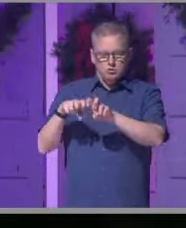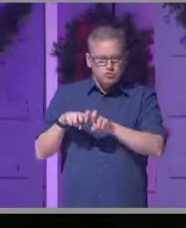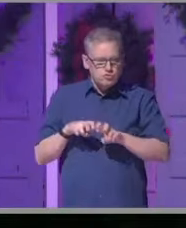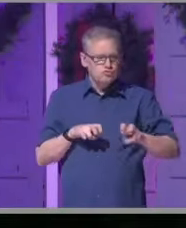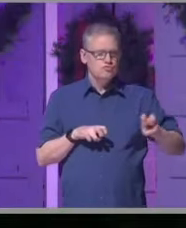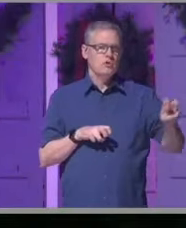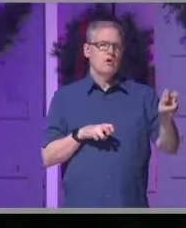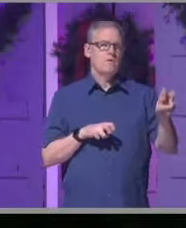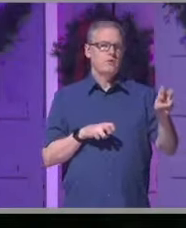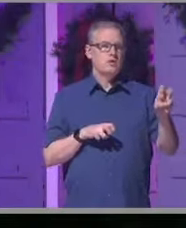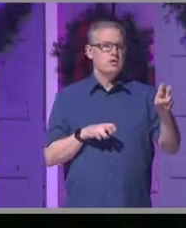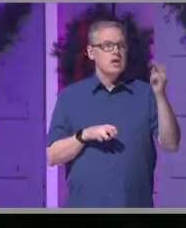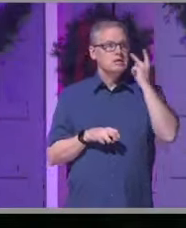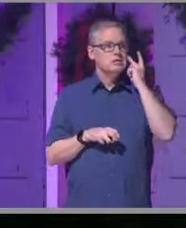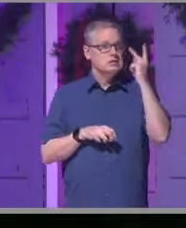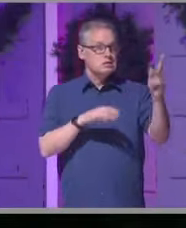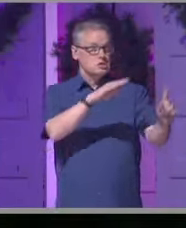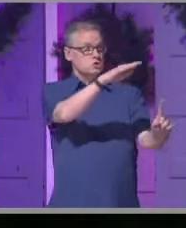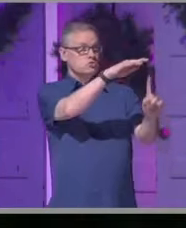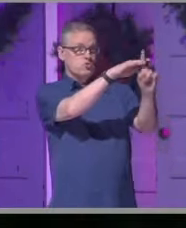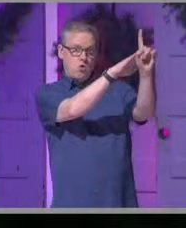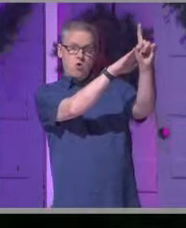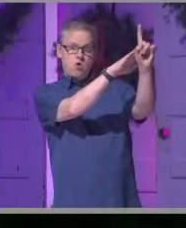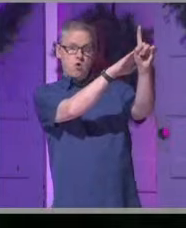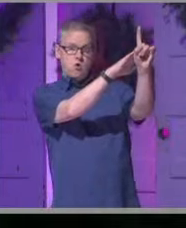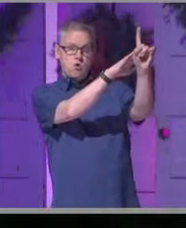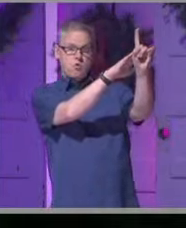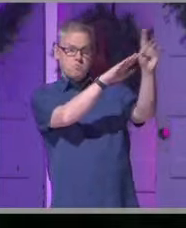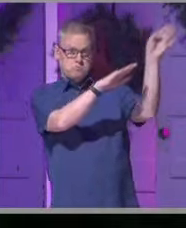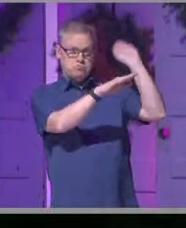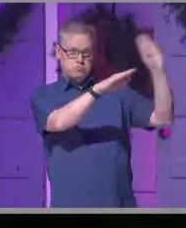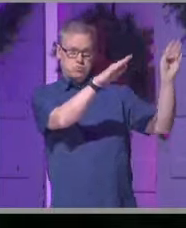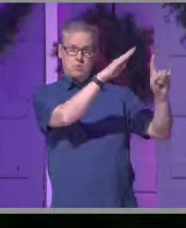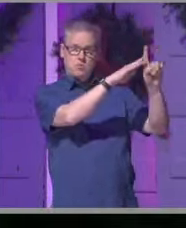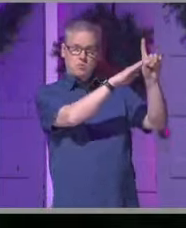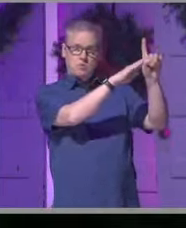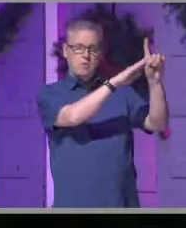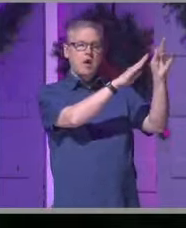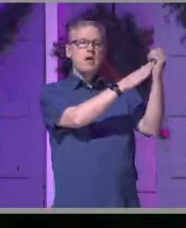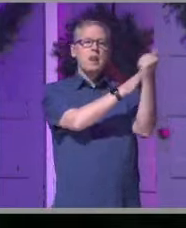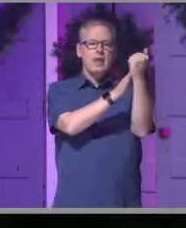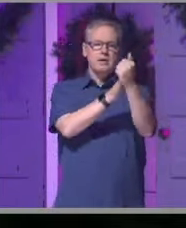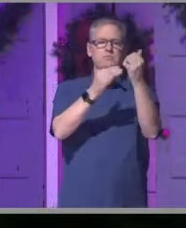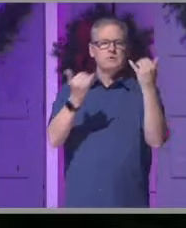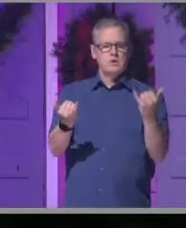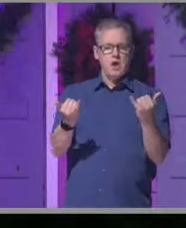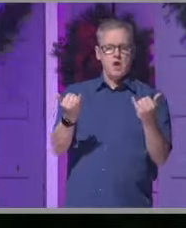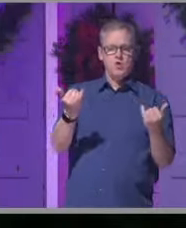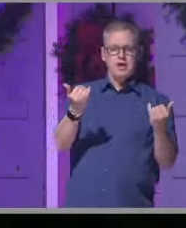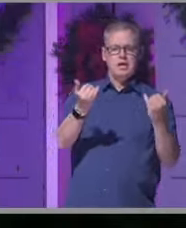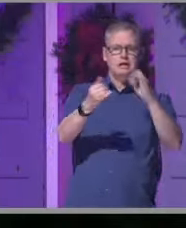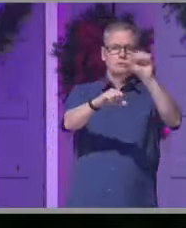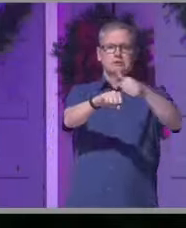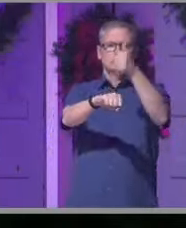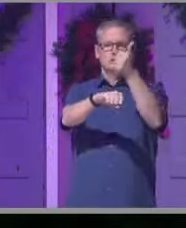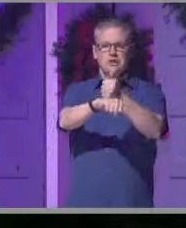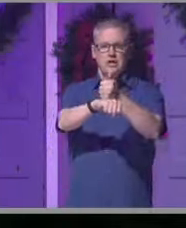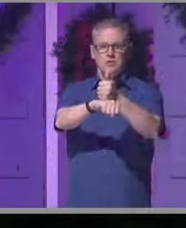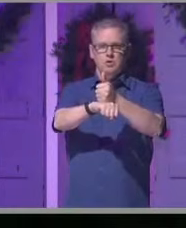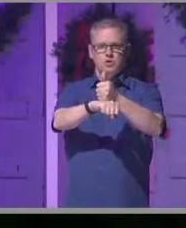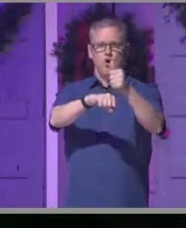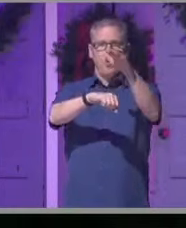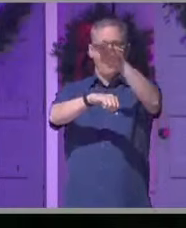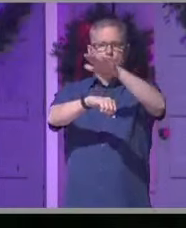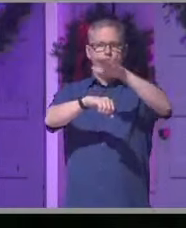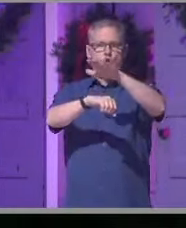behold, the star that they had seen when it rose went before them until it came to rest over the place